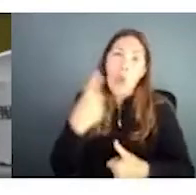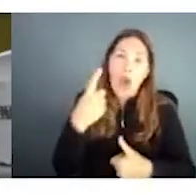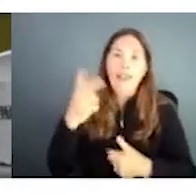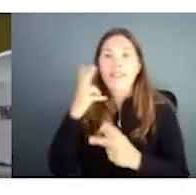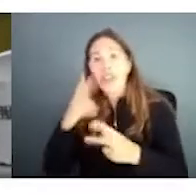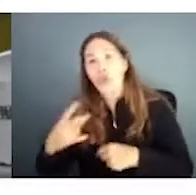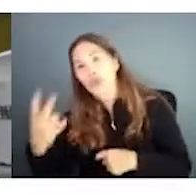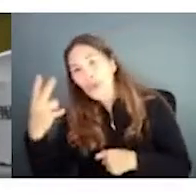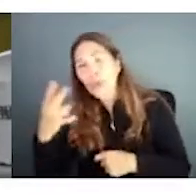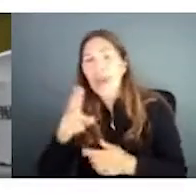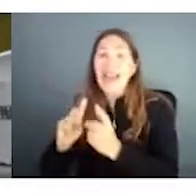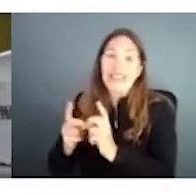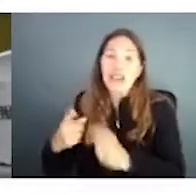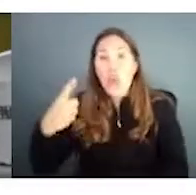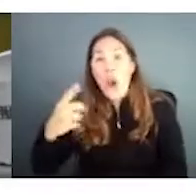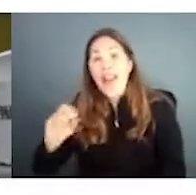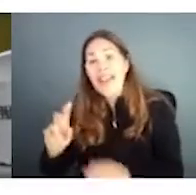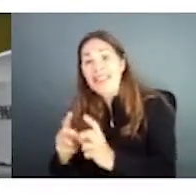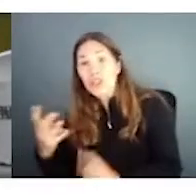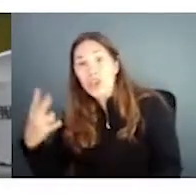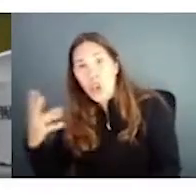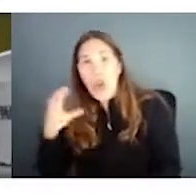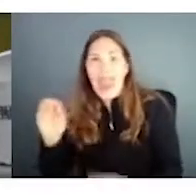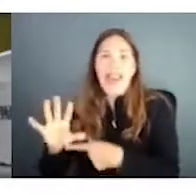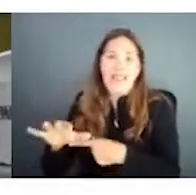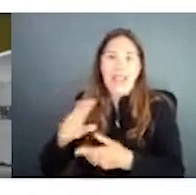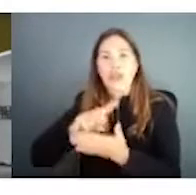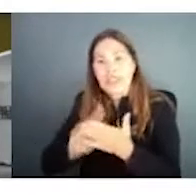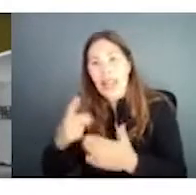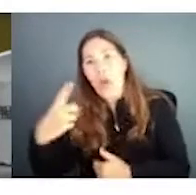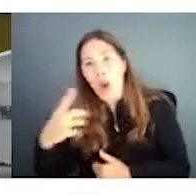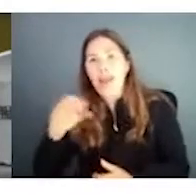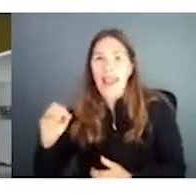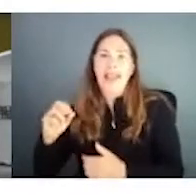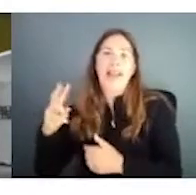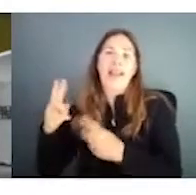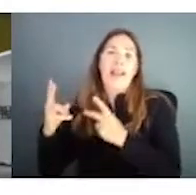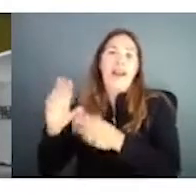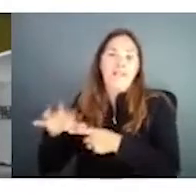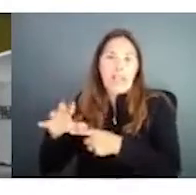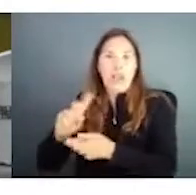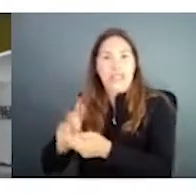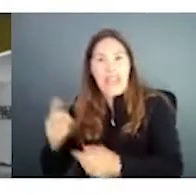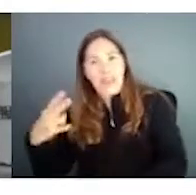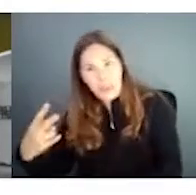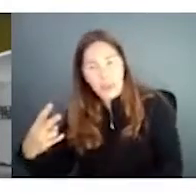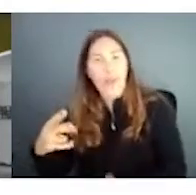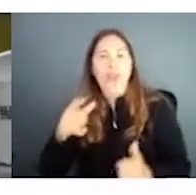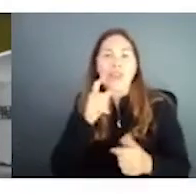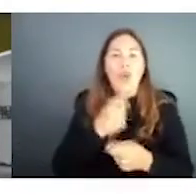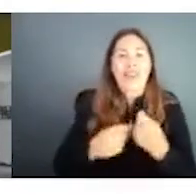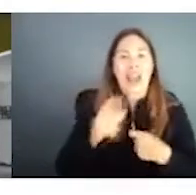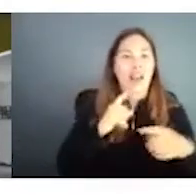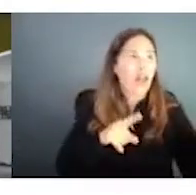a digital 1 and 2, and a video design 1 and 2. And so instead of having to cross over the